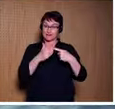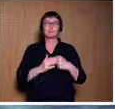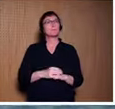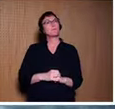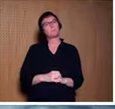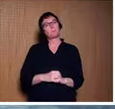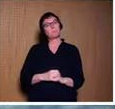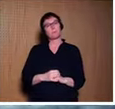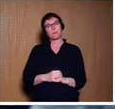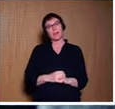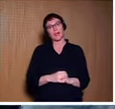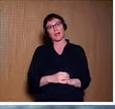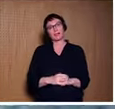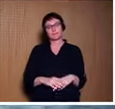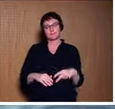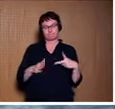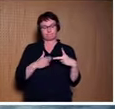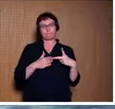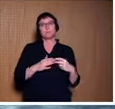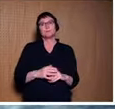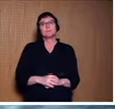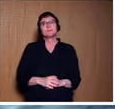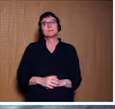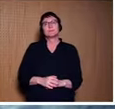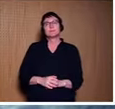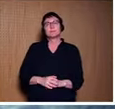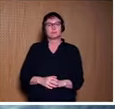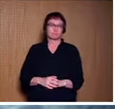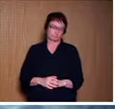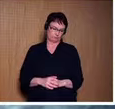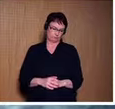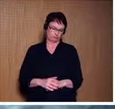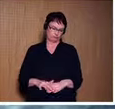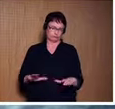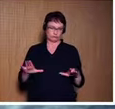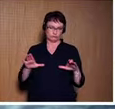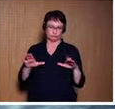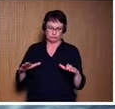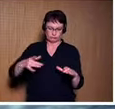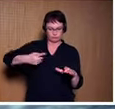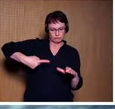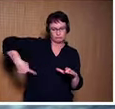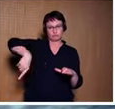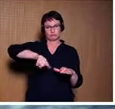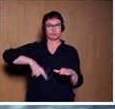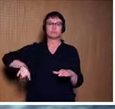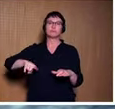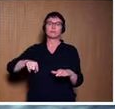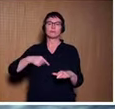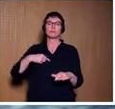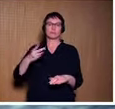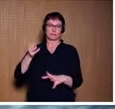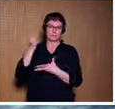to resource movements, not single issue, not single communities, or